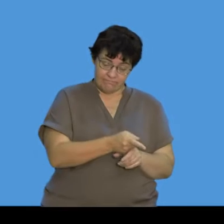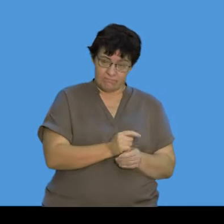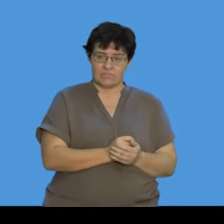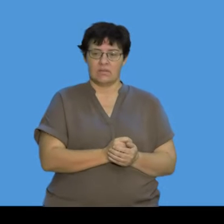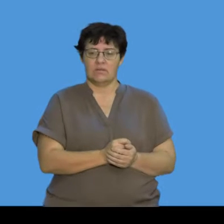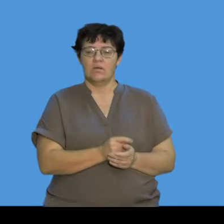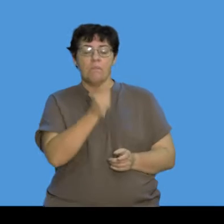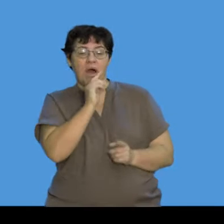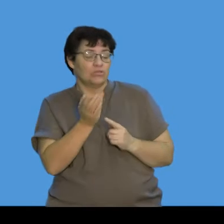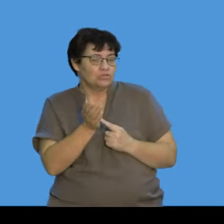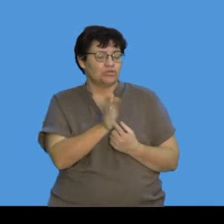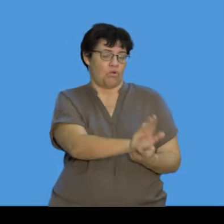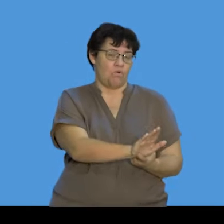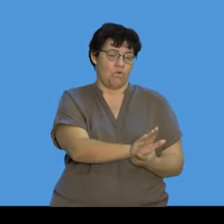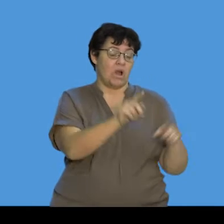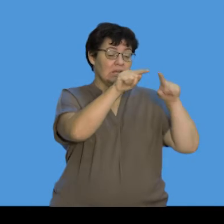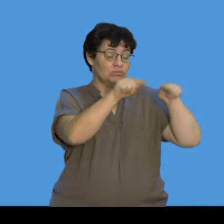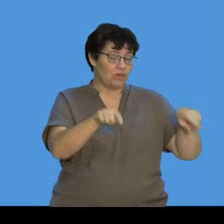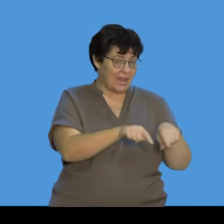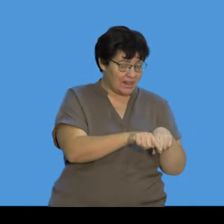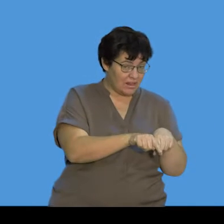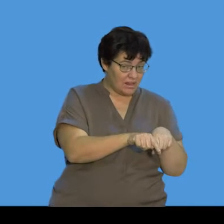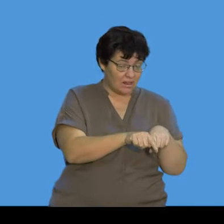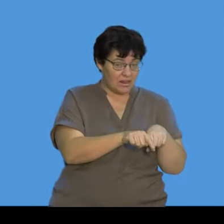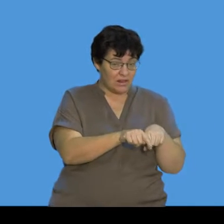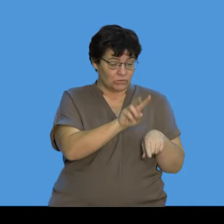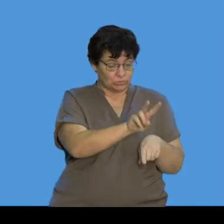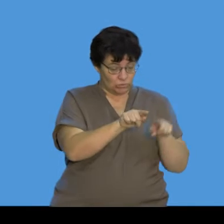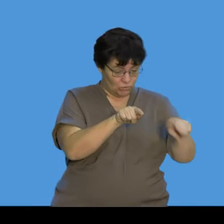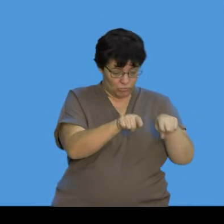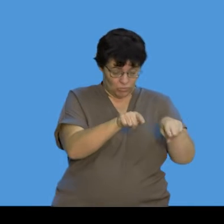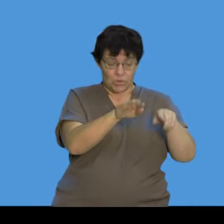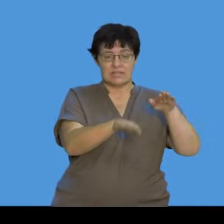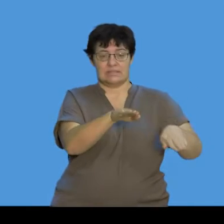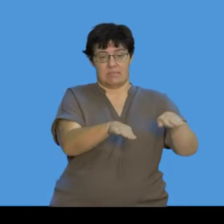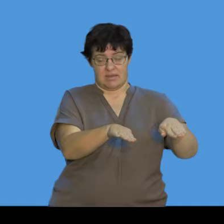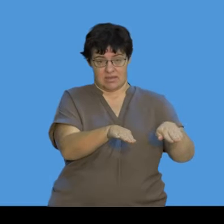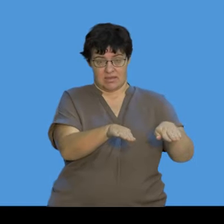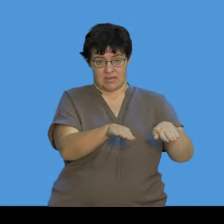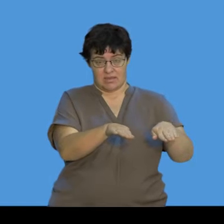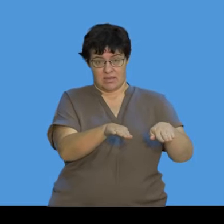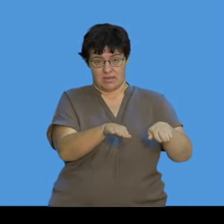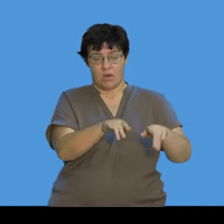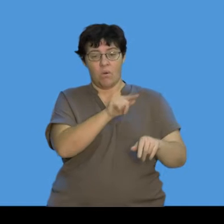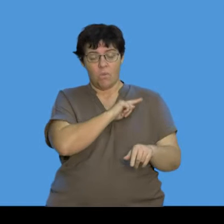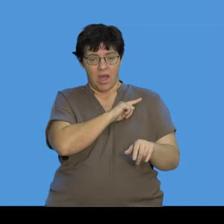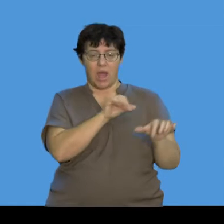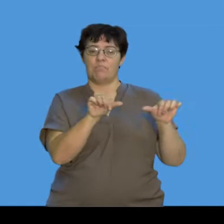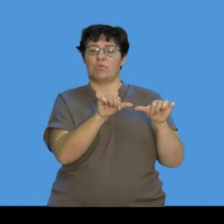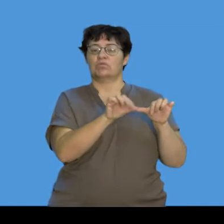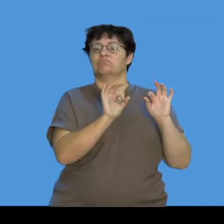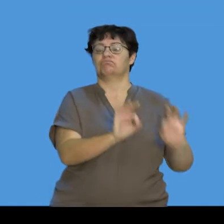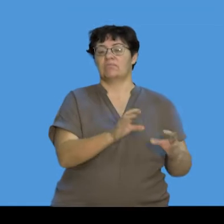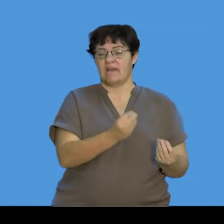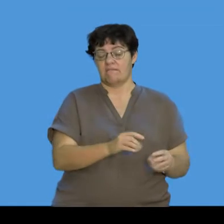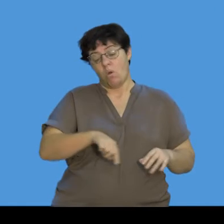you need to show that the triangles are similar, given that the sides are in proportion,